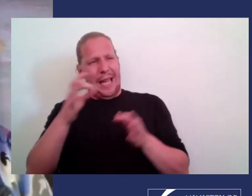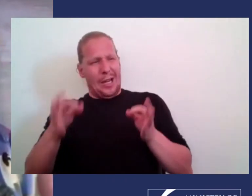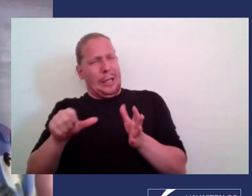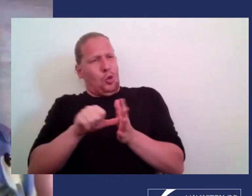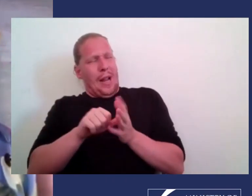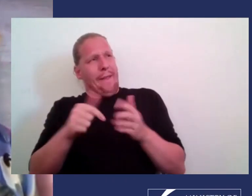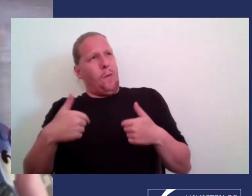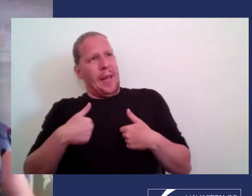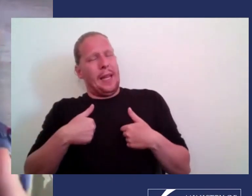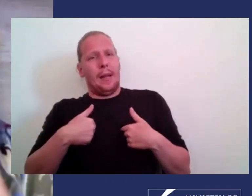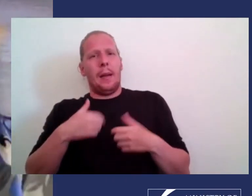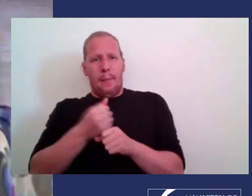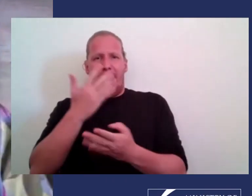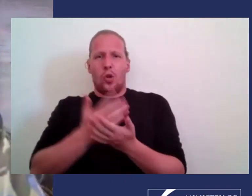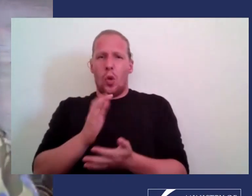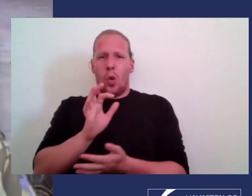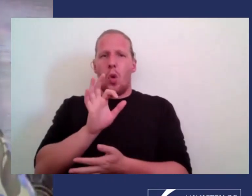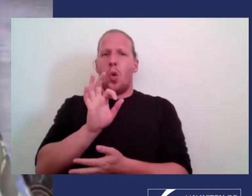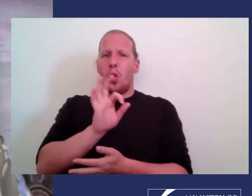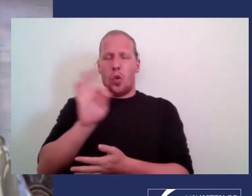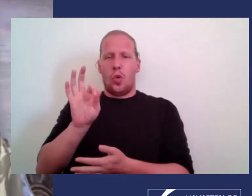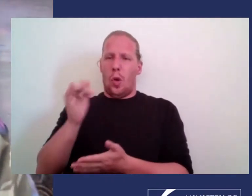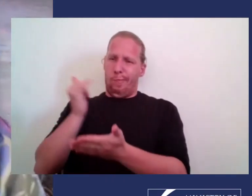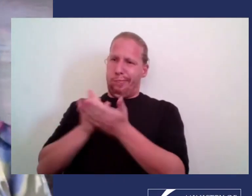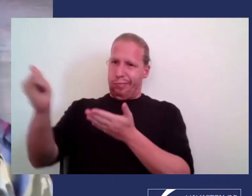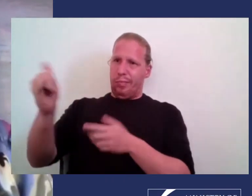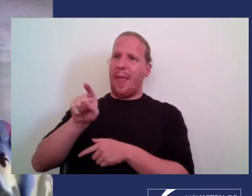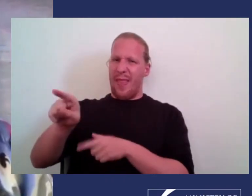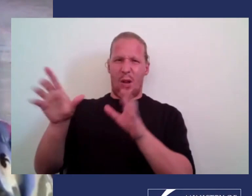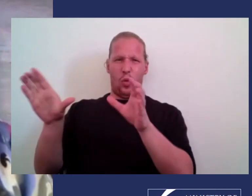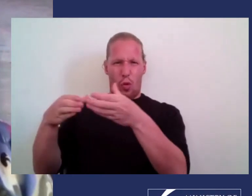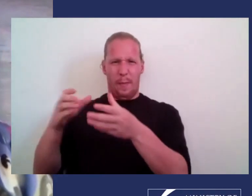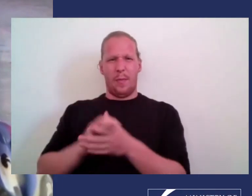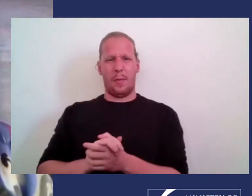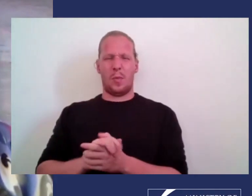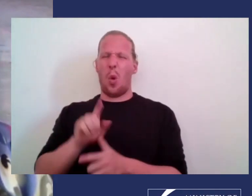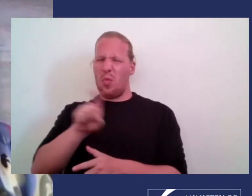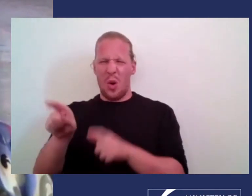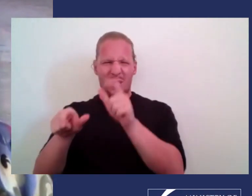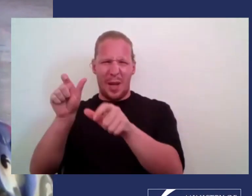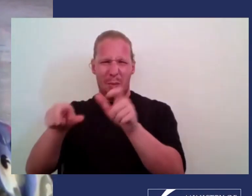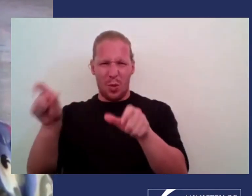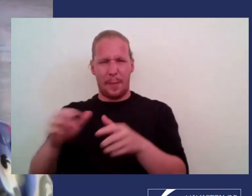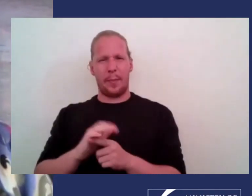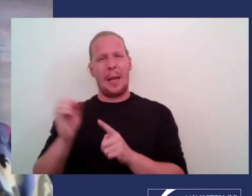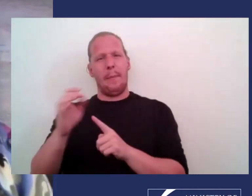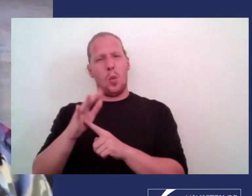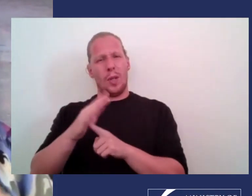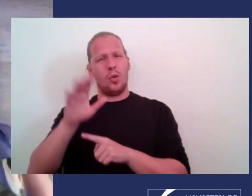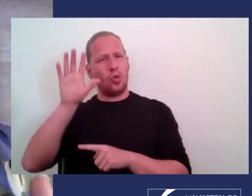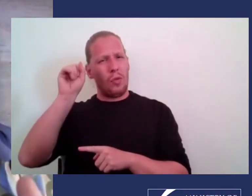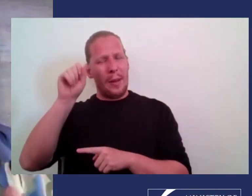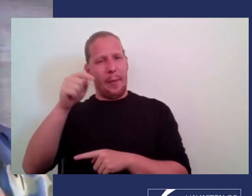fluid and moving towards considering it. So I think it's also really important to remember that